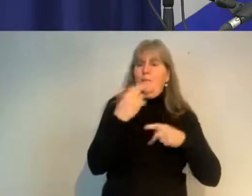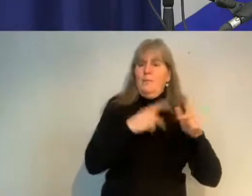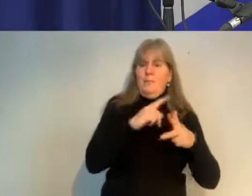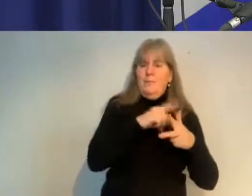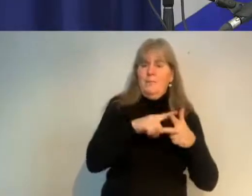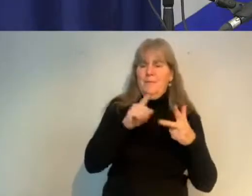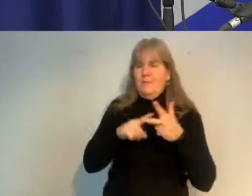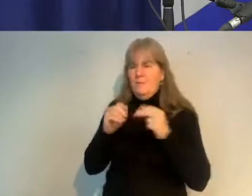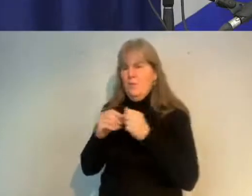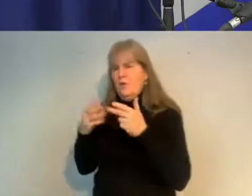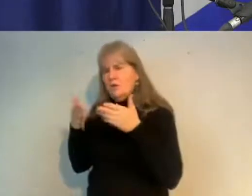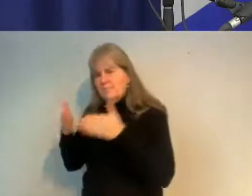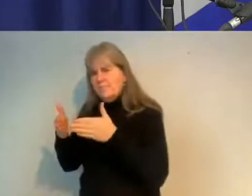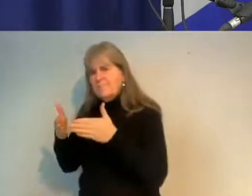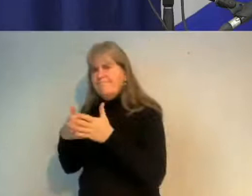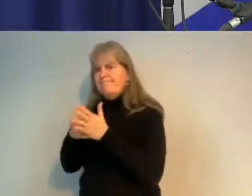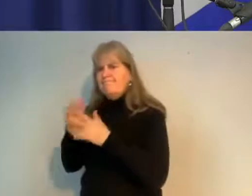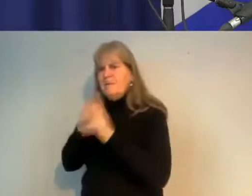Let's talk about testing.